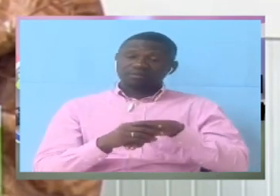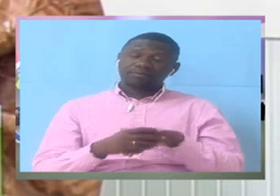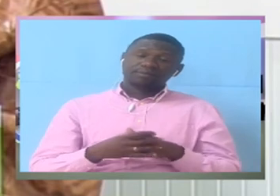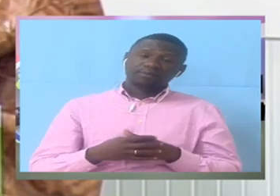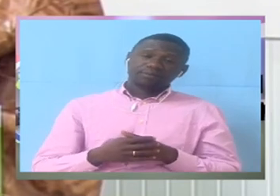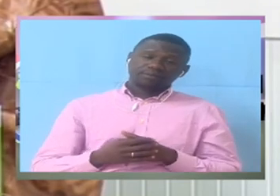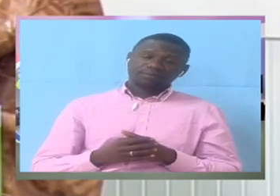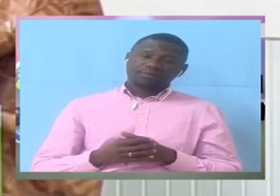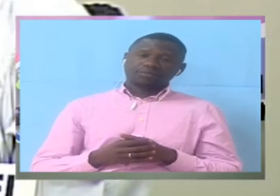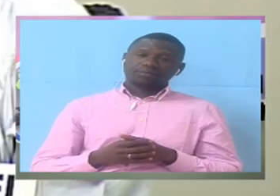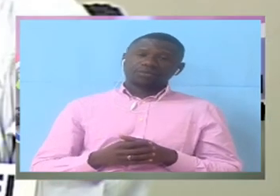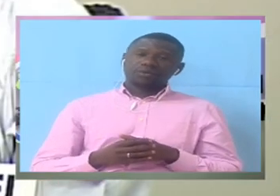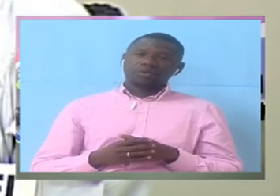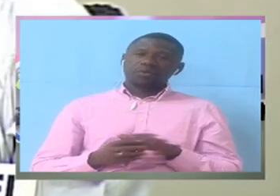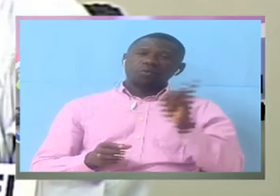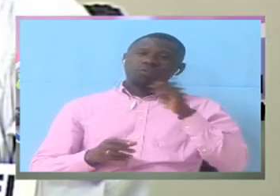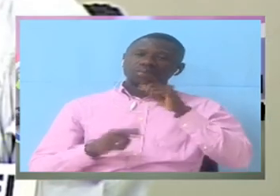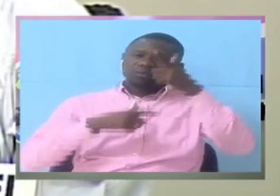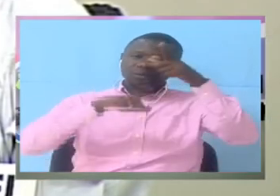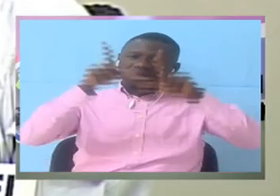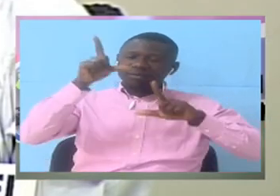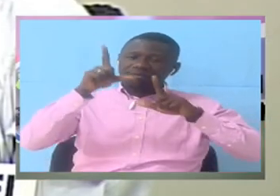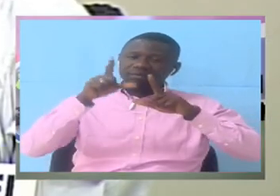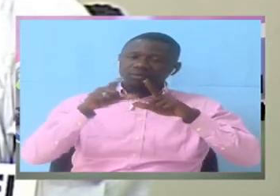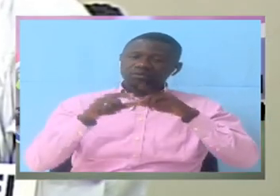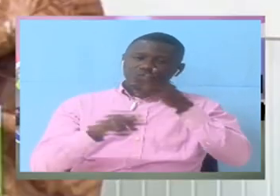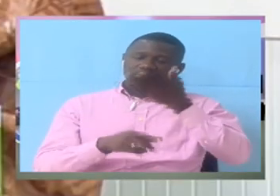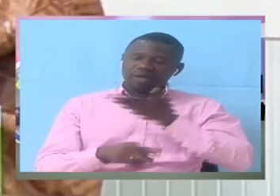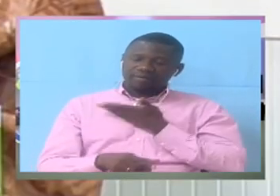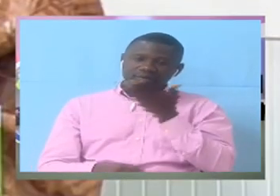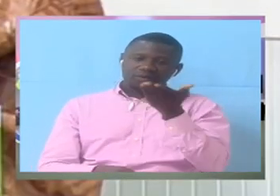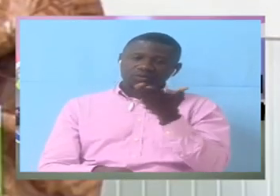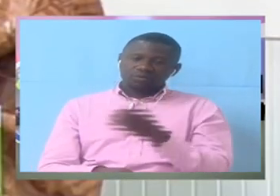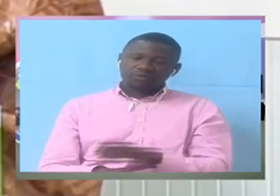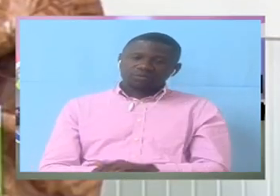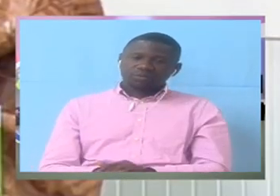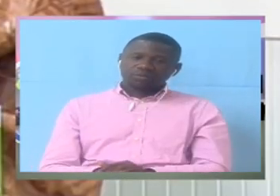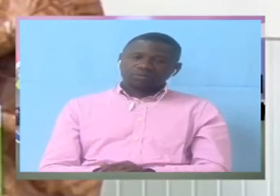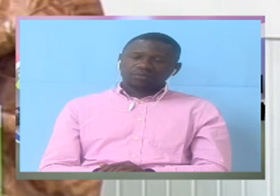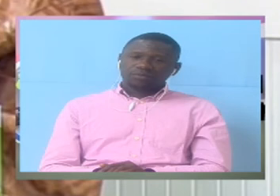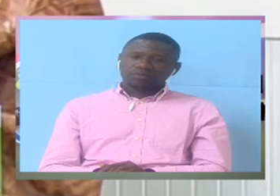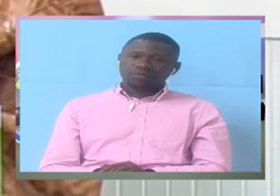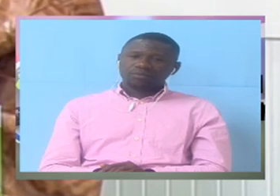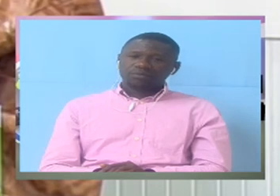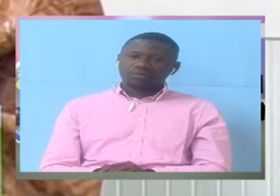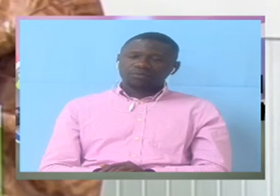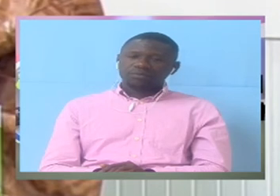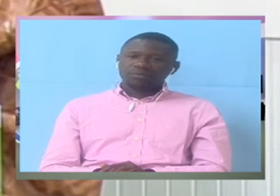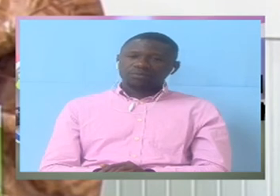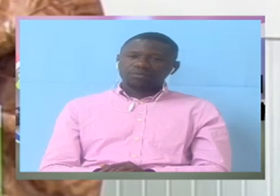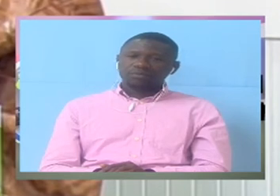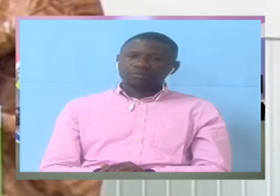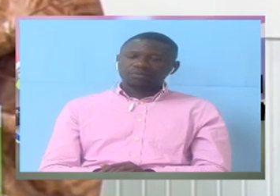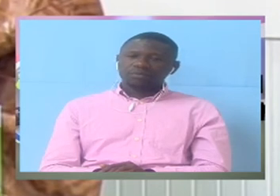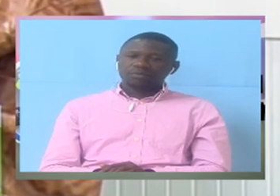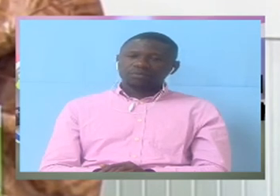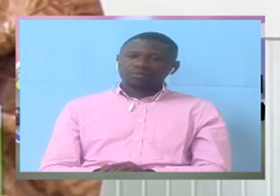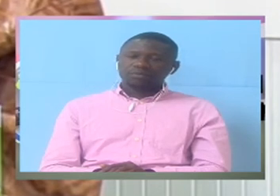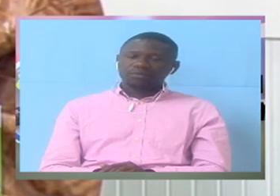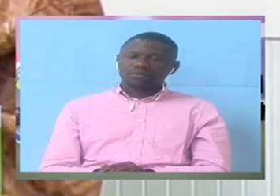of things. What rank did you attain at the NPFM? Makama jamale soto nun NPFM. That don't follow the fighter